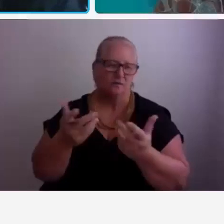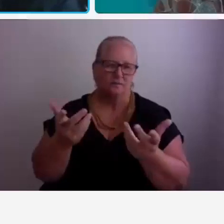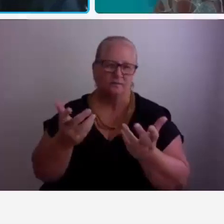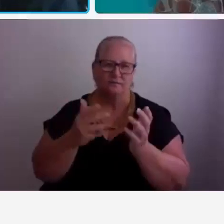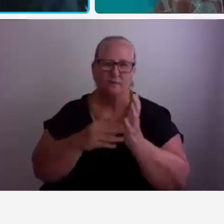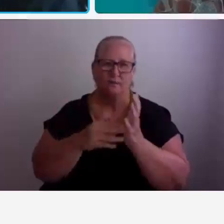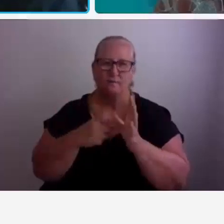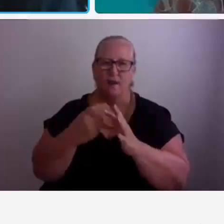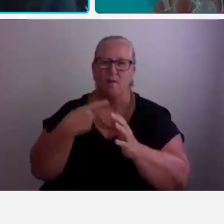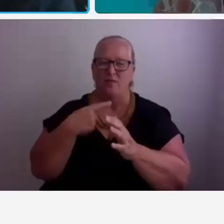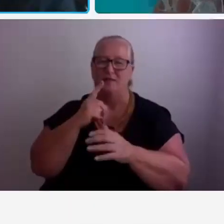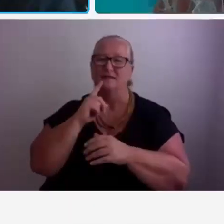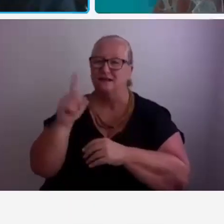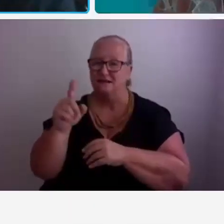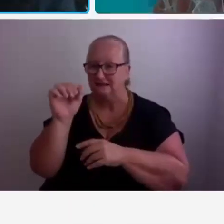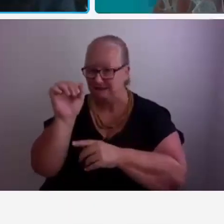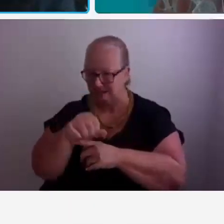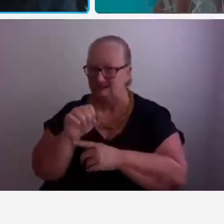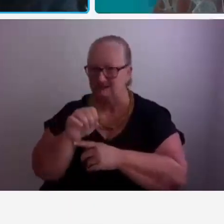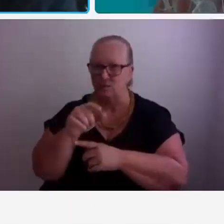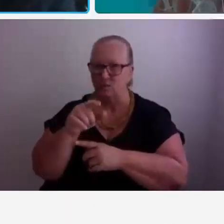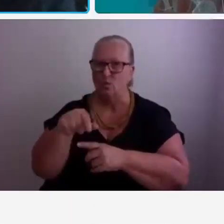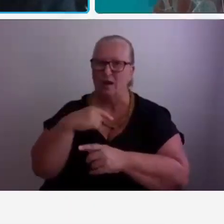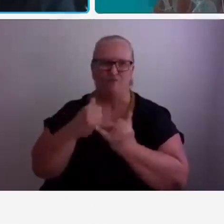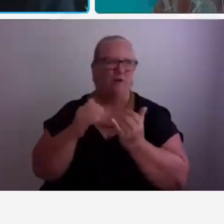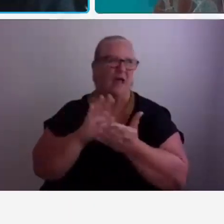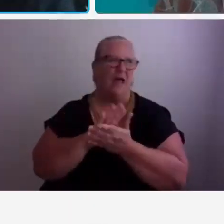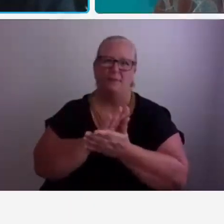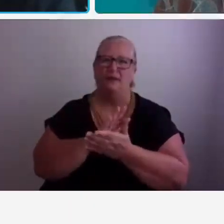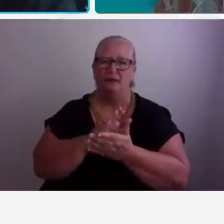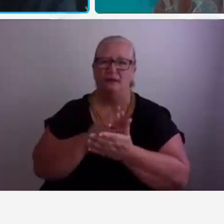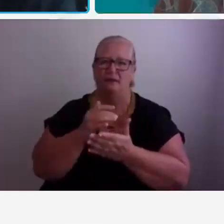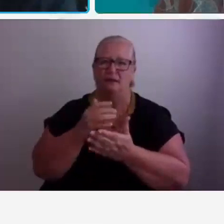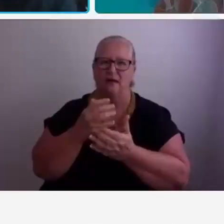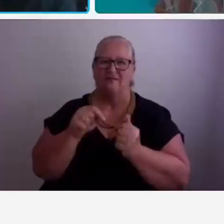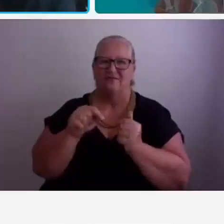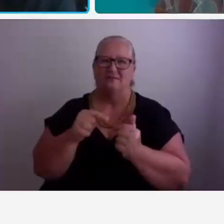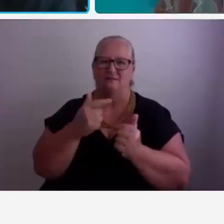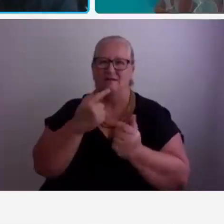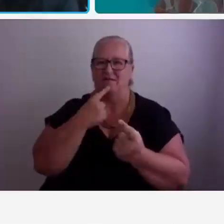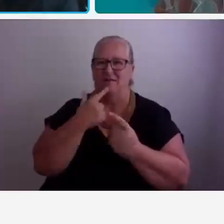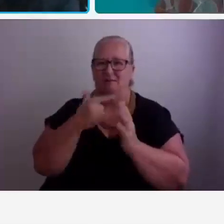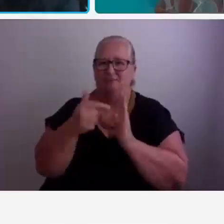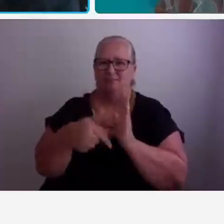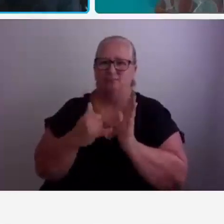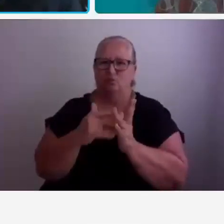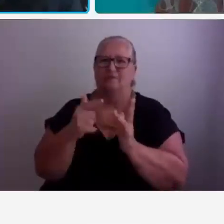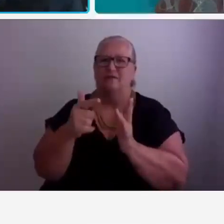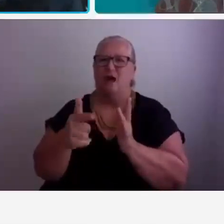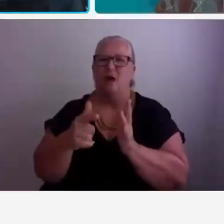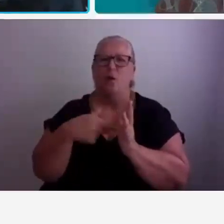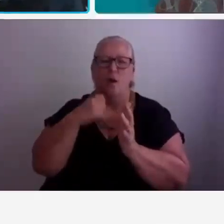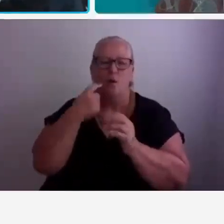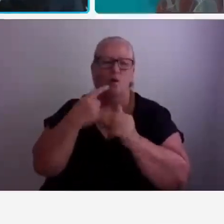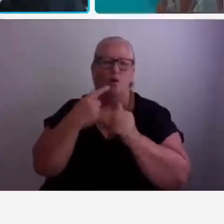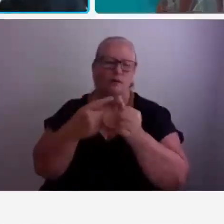when we were answering them, yes, we're actually quite delighted that we've got to this level of detail. And we'll come back to you quickly with